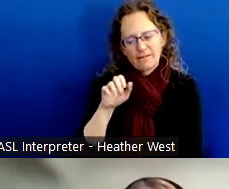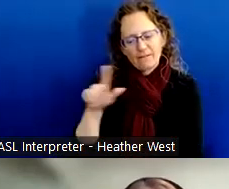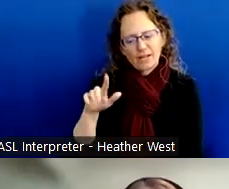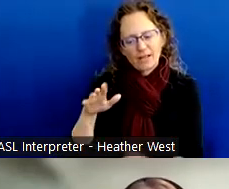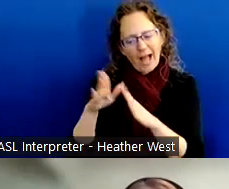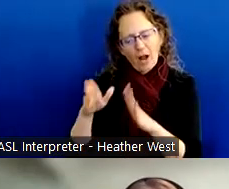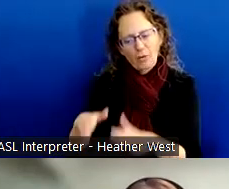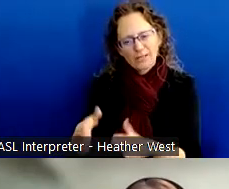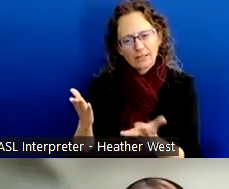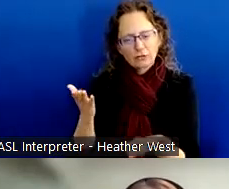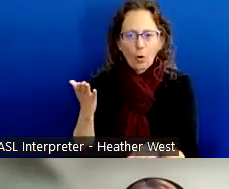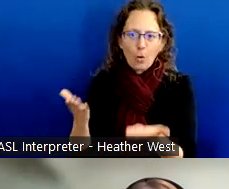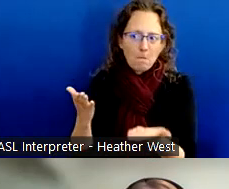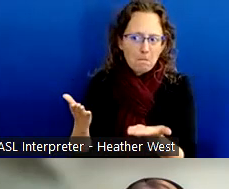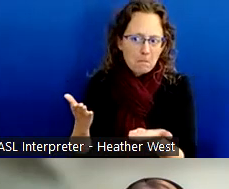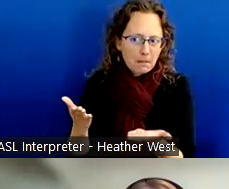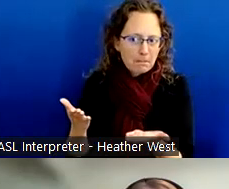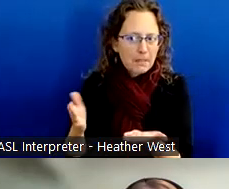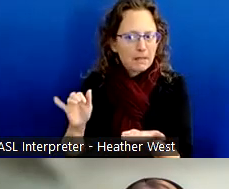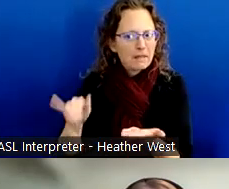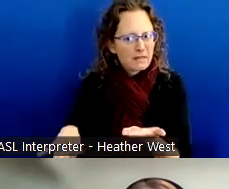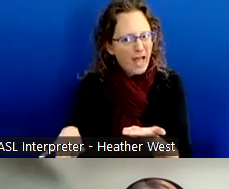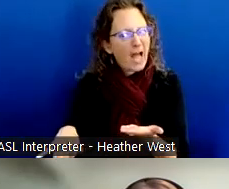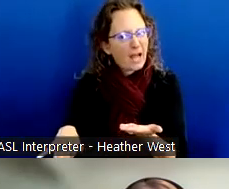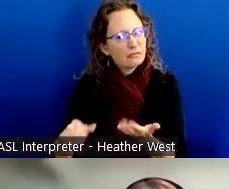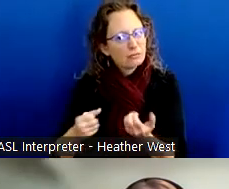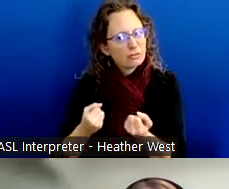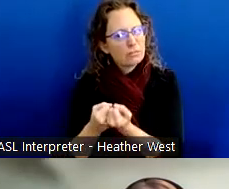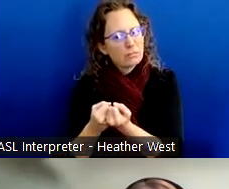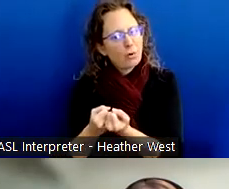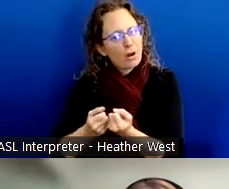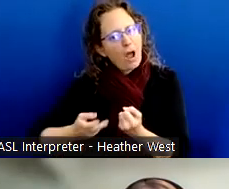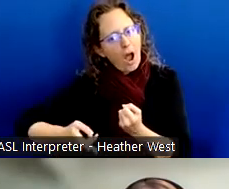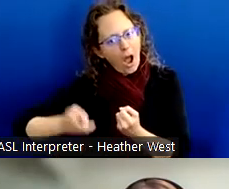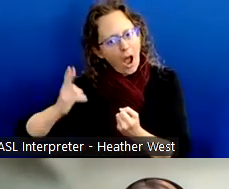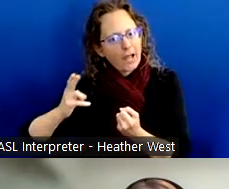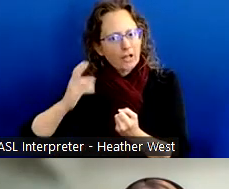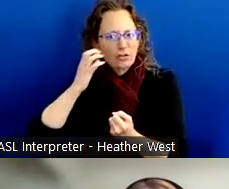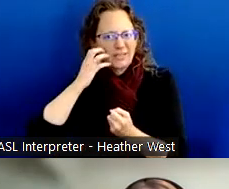towards the latter, which is to support higher density development in developed areas.